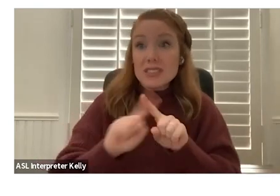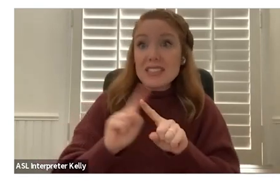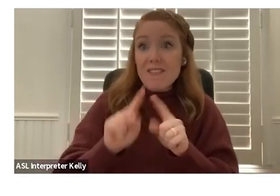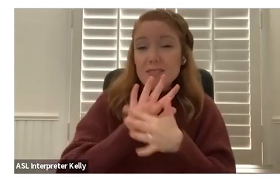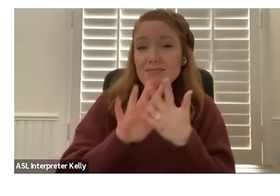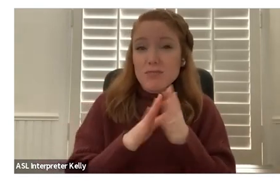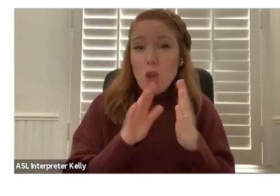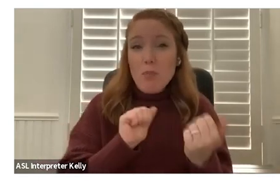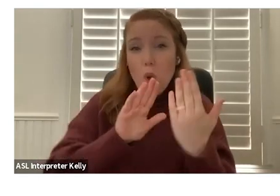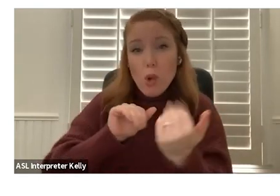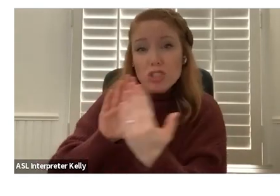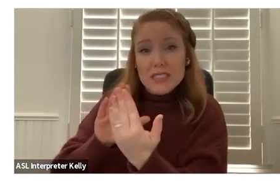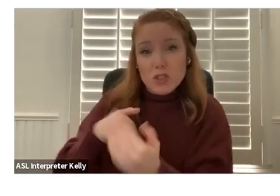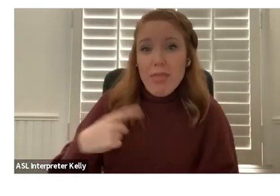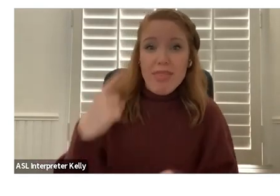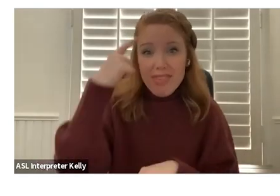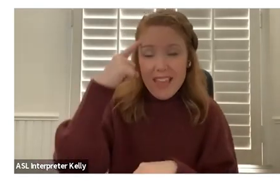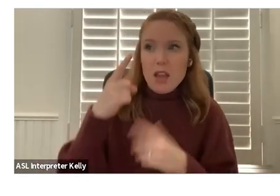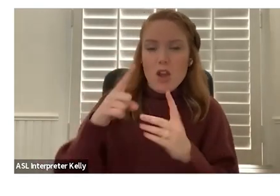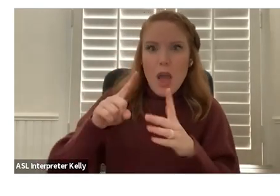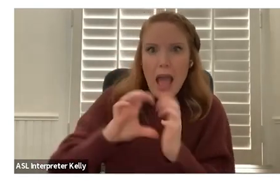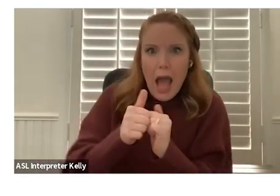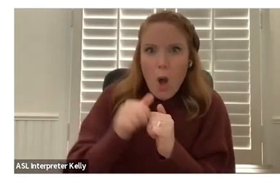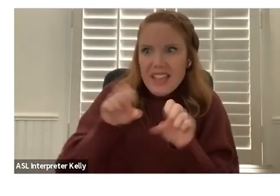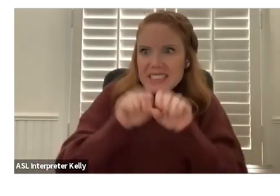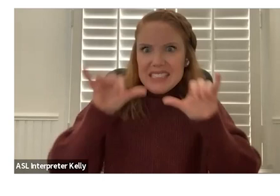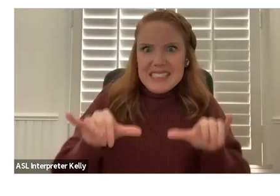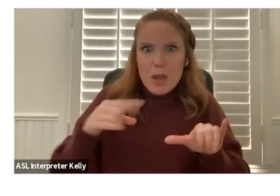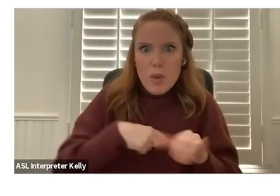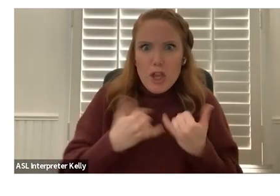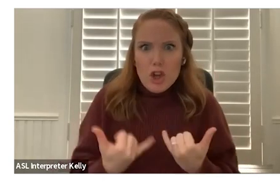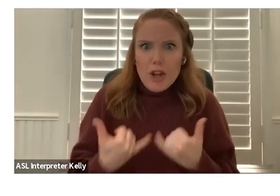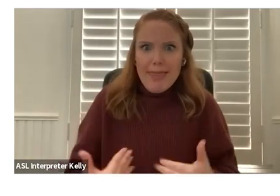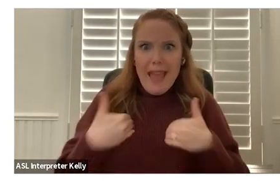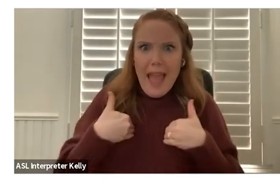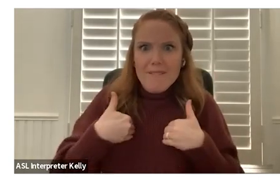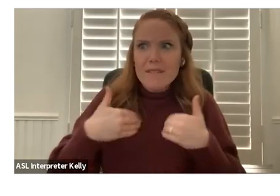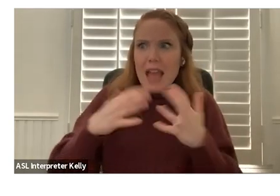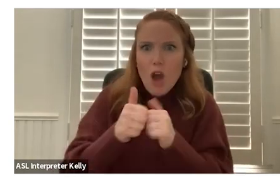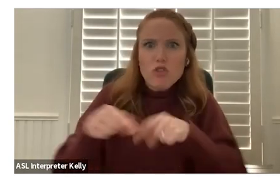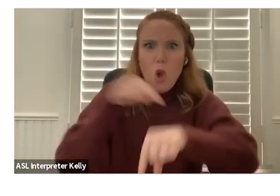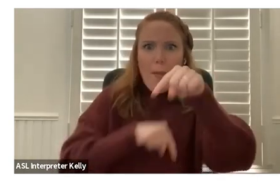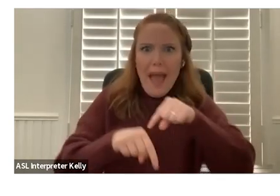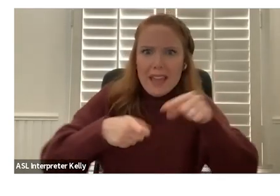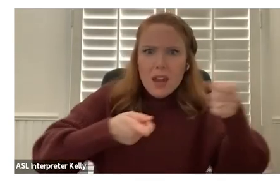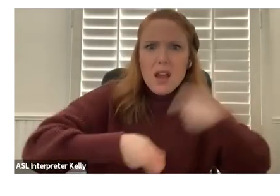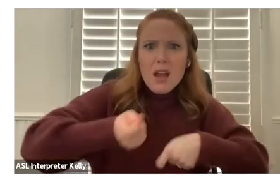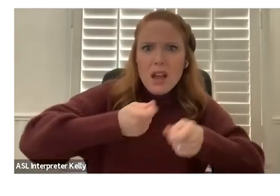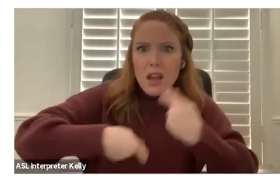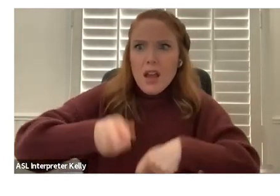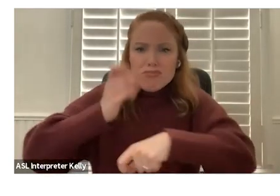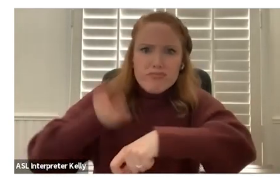are dehumanized and then dispossessed, disinherited, how Orientalism leads to colonialism that leads to capitalism